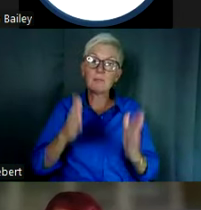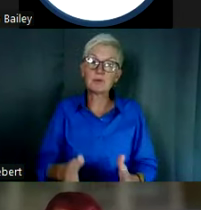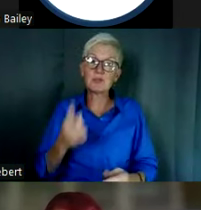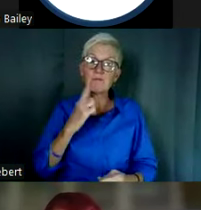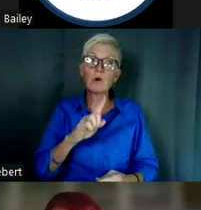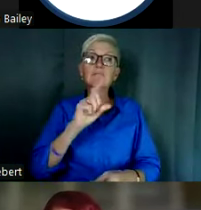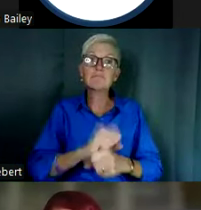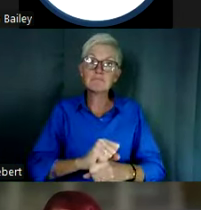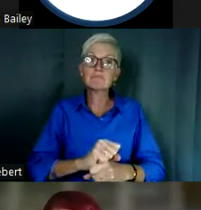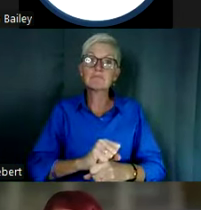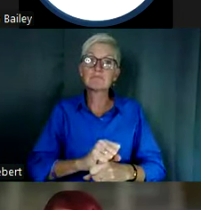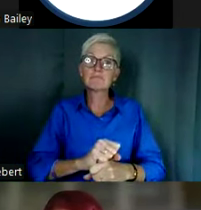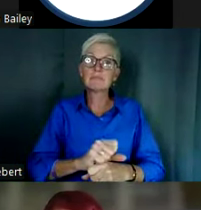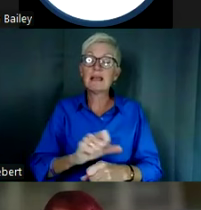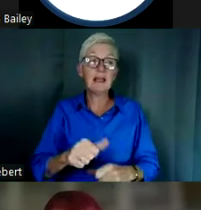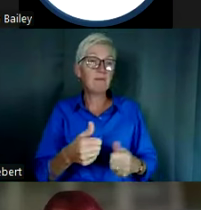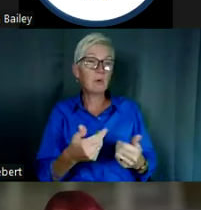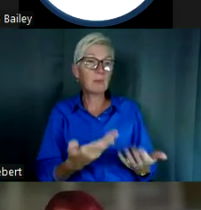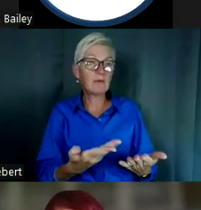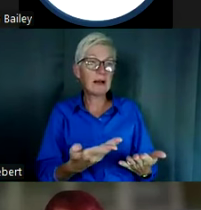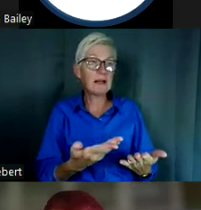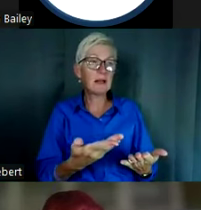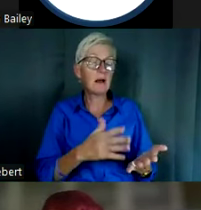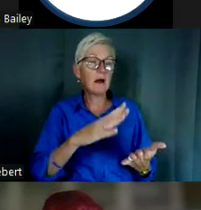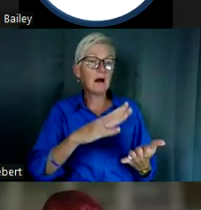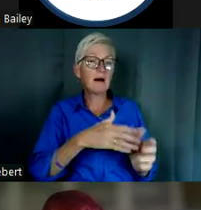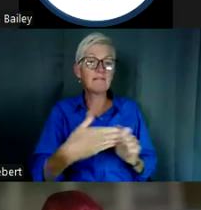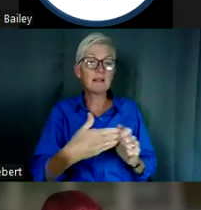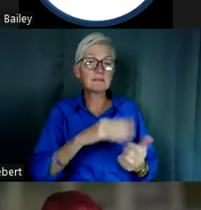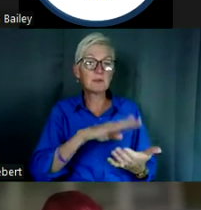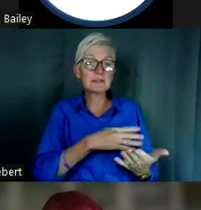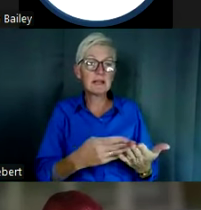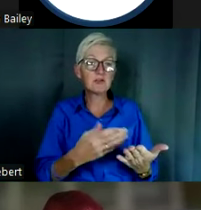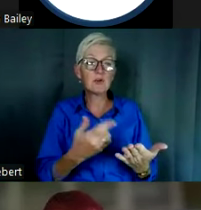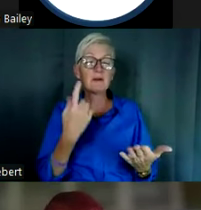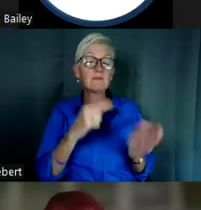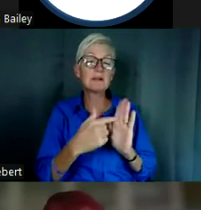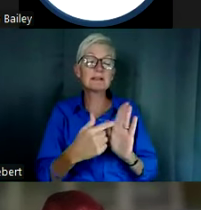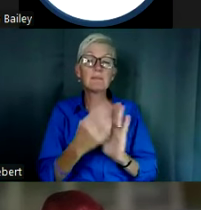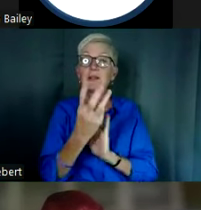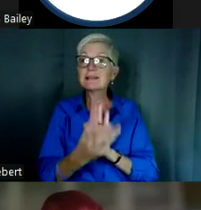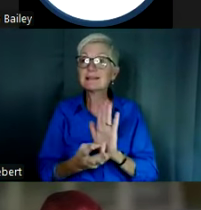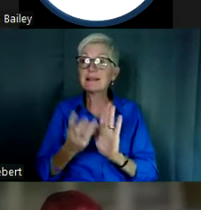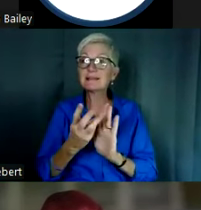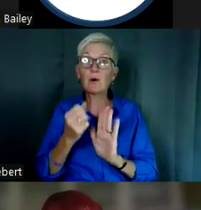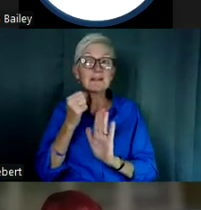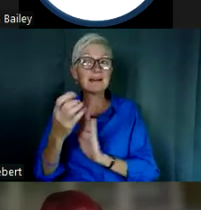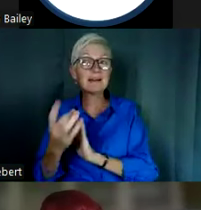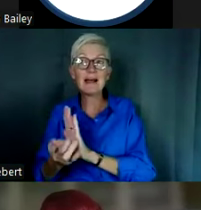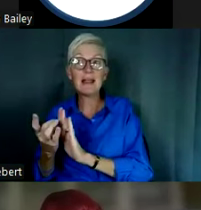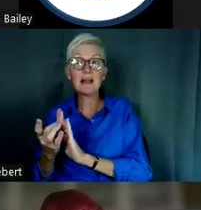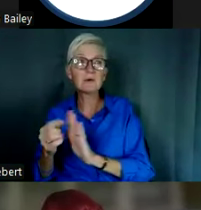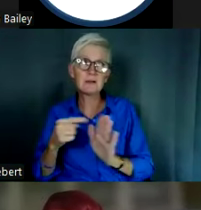perform. If you are providing somebody an altered work schedule, such as a 6-hour day instead of an 8-hour day, you're only going to provide them, pay them